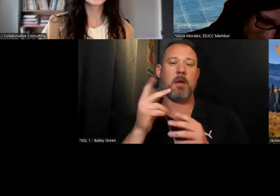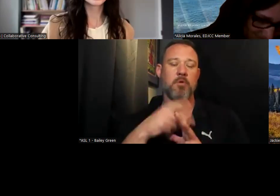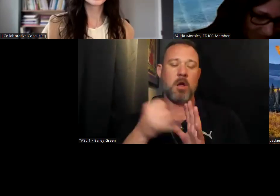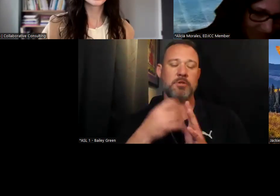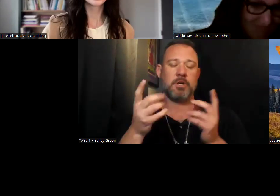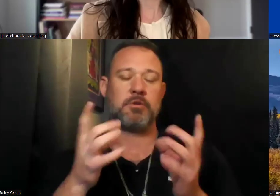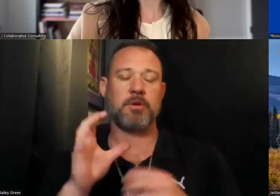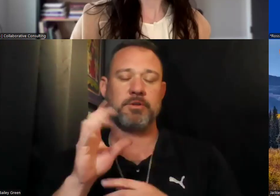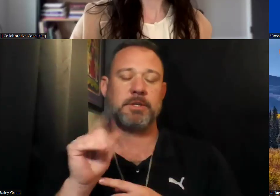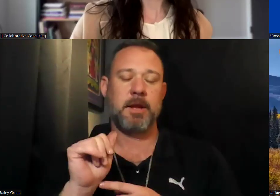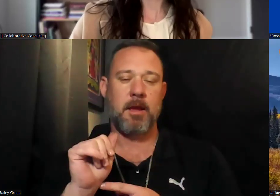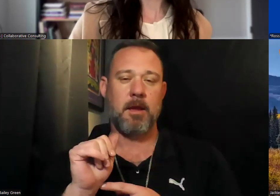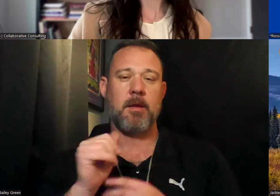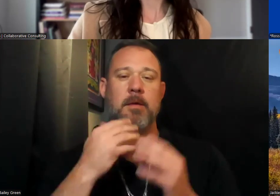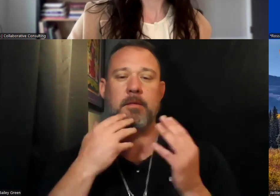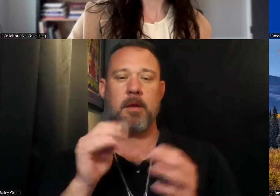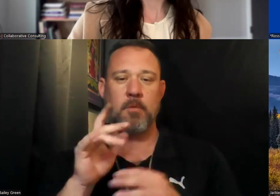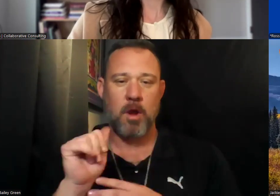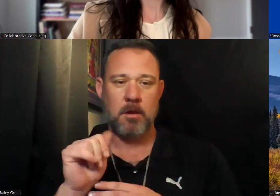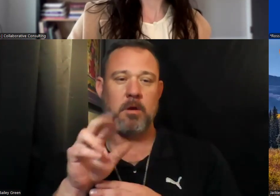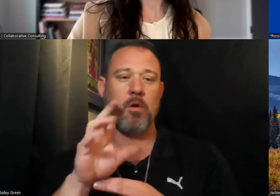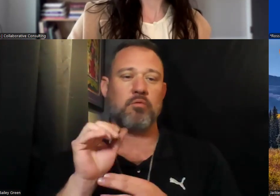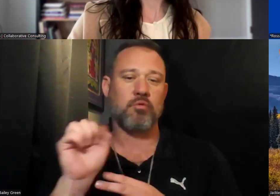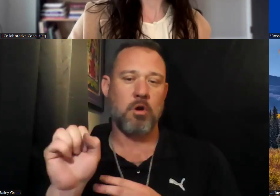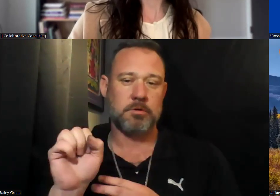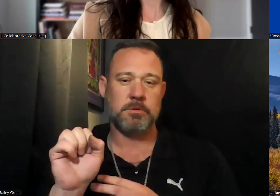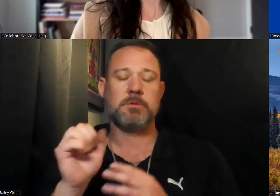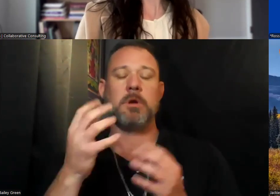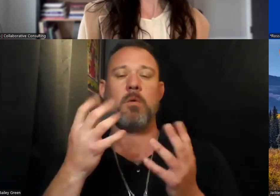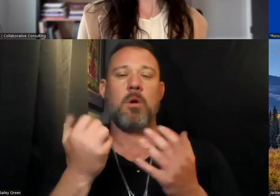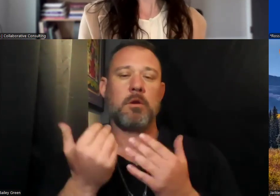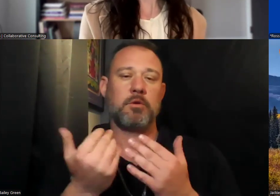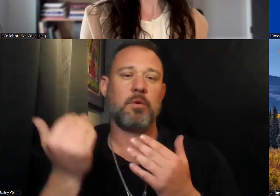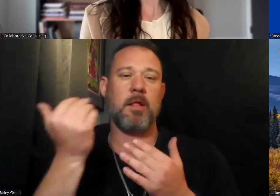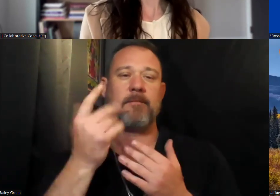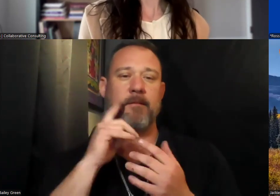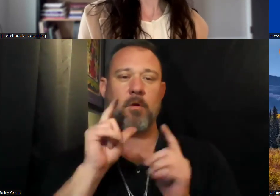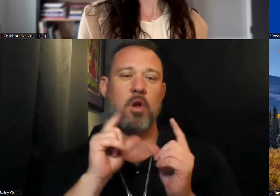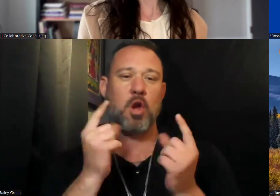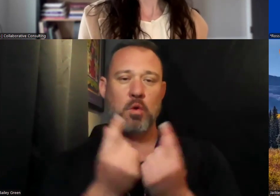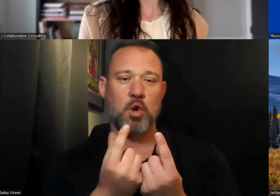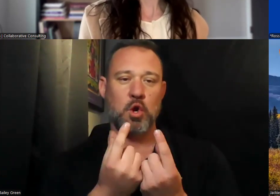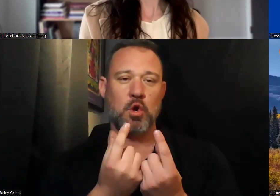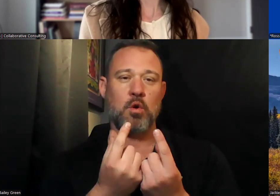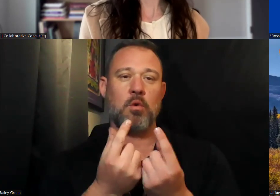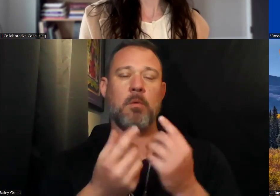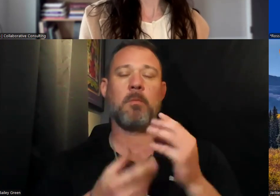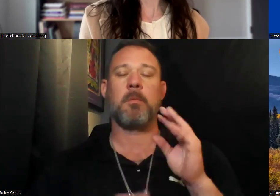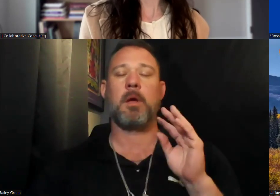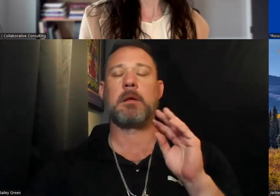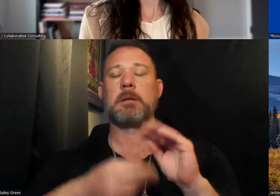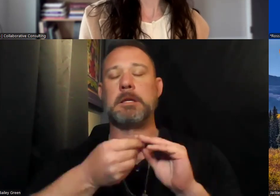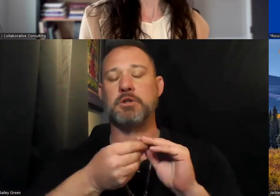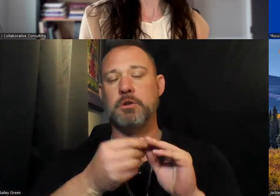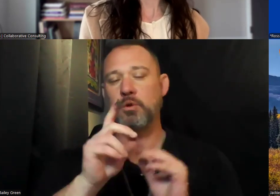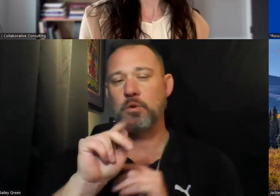at CDA. Thanks, Miranda and Ross. What I also wanted to elevate for this group, in addition to doing